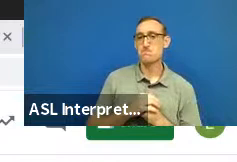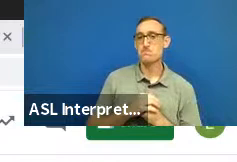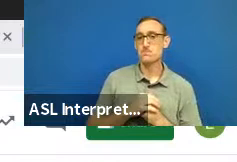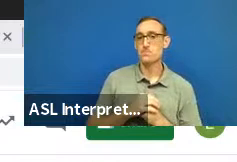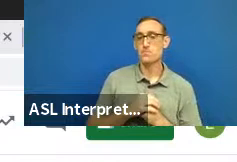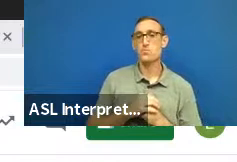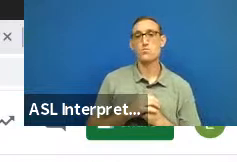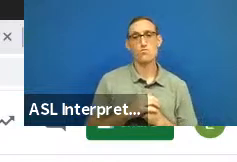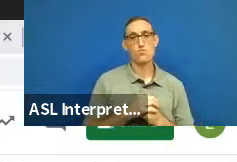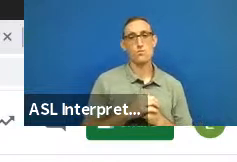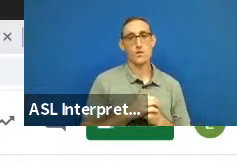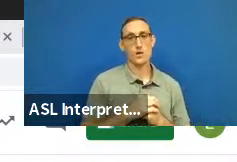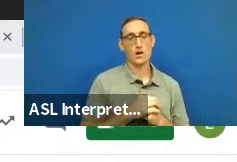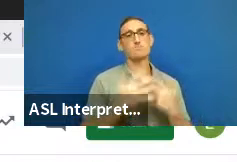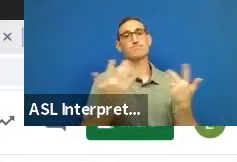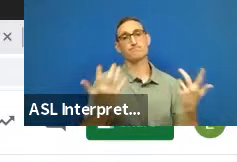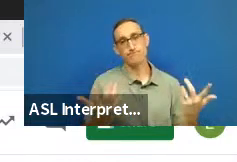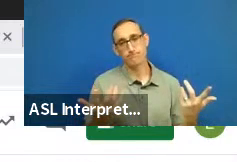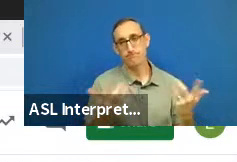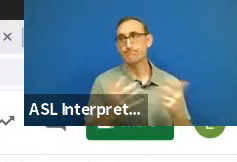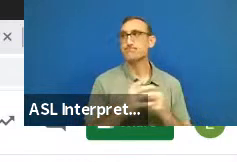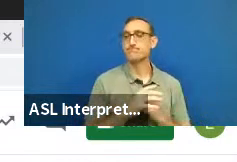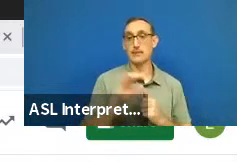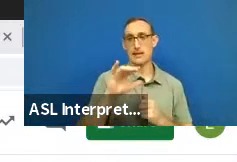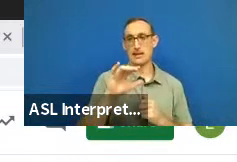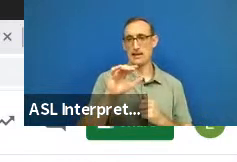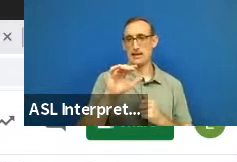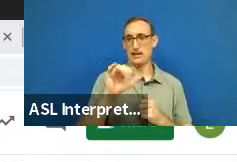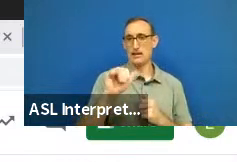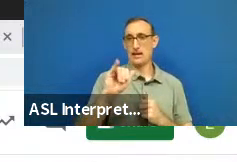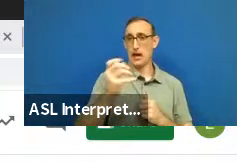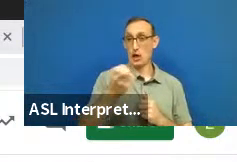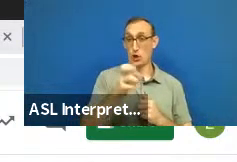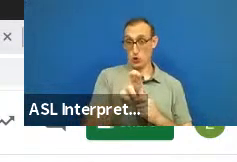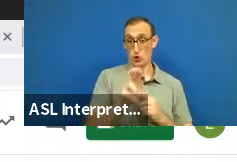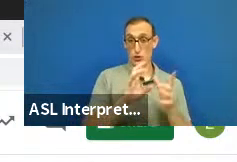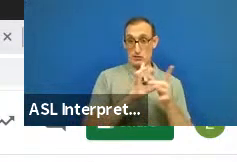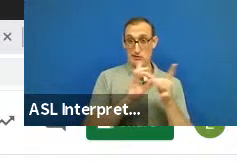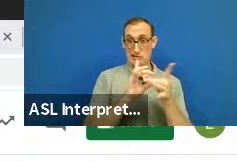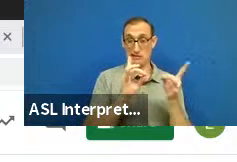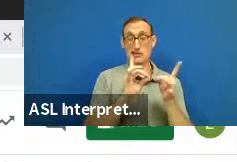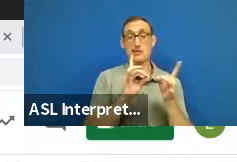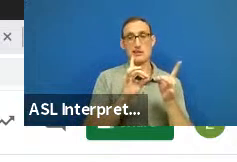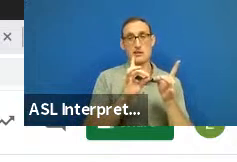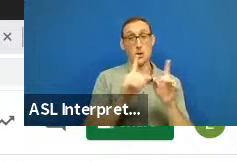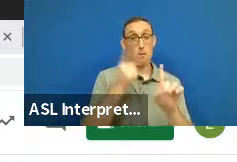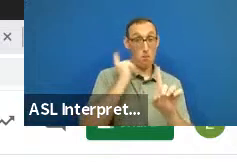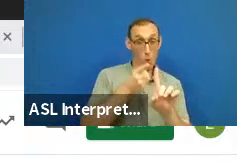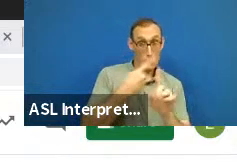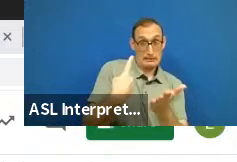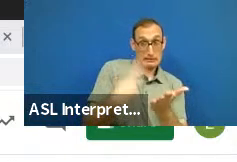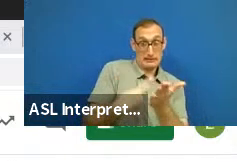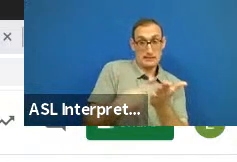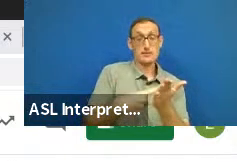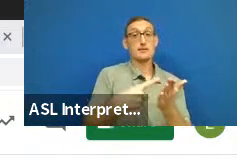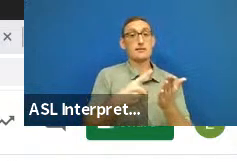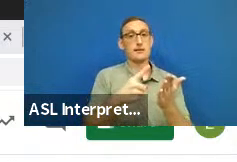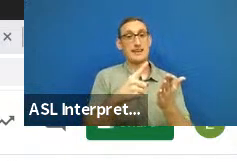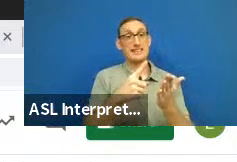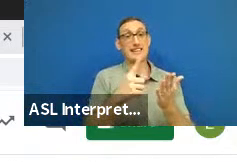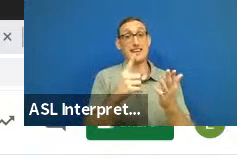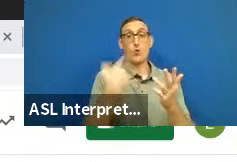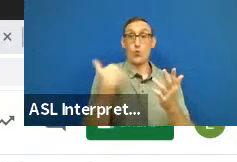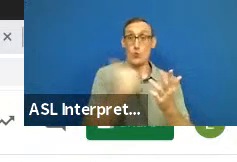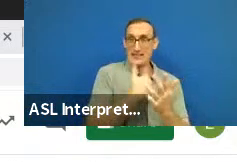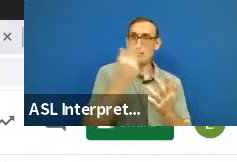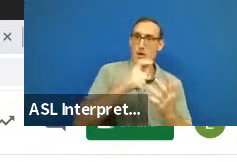I think the point of discussion is that we need a way to evaluate what the community thinks of our meetings. We can keep trying to make our meetings better,